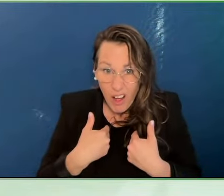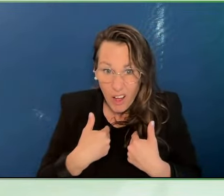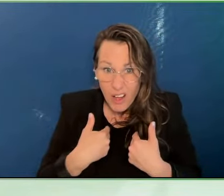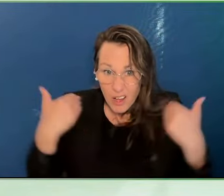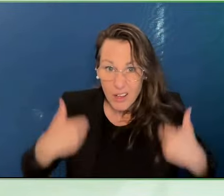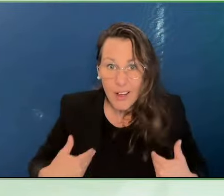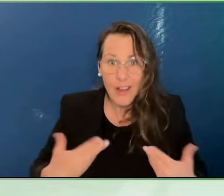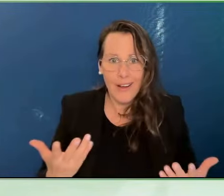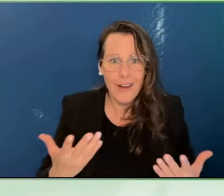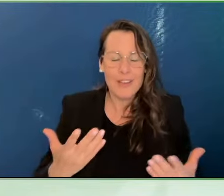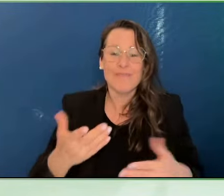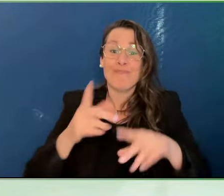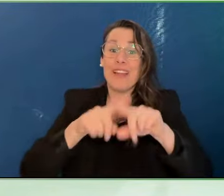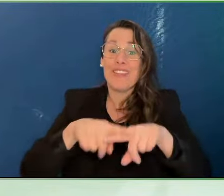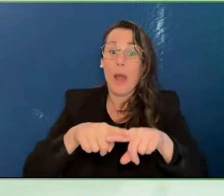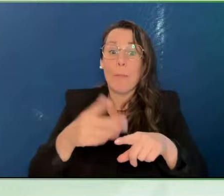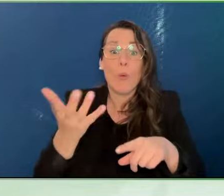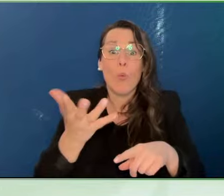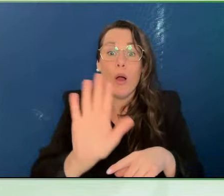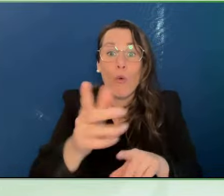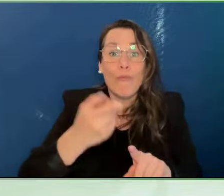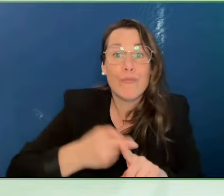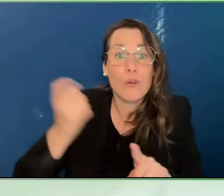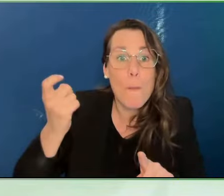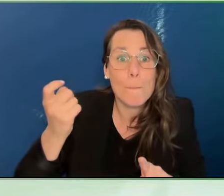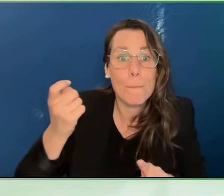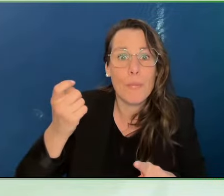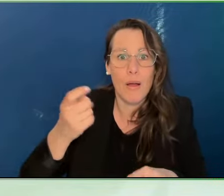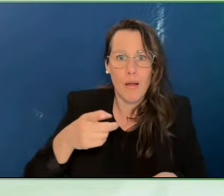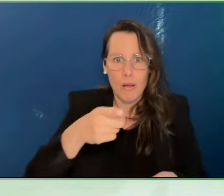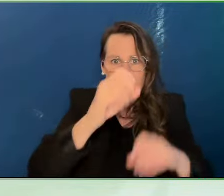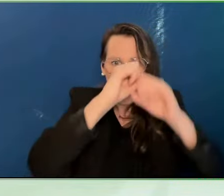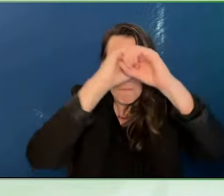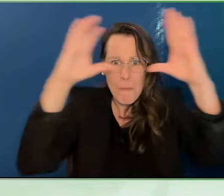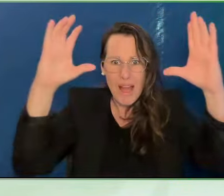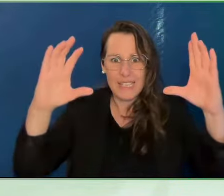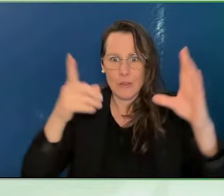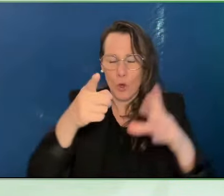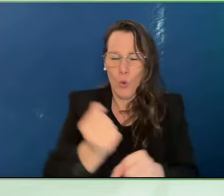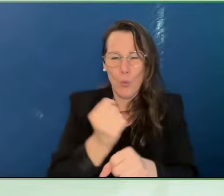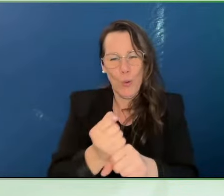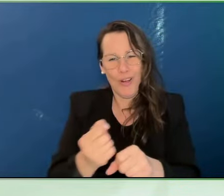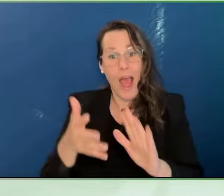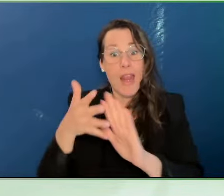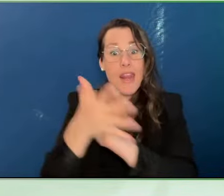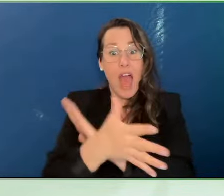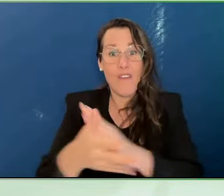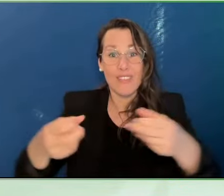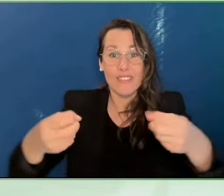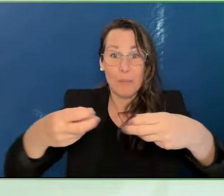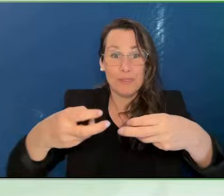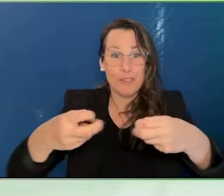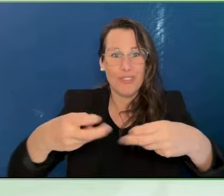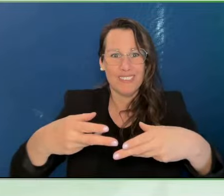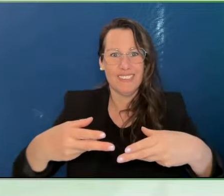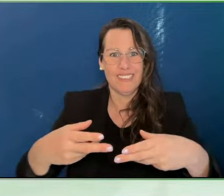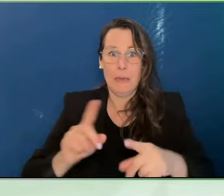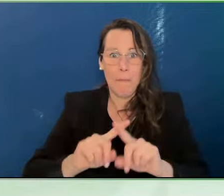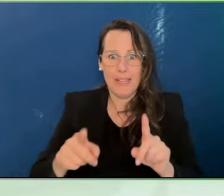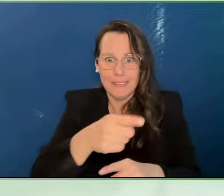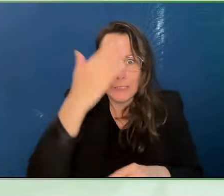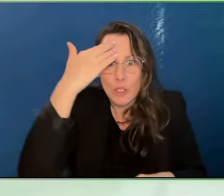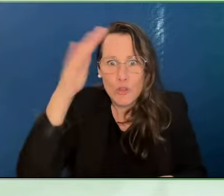it's a continuous, it's about progress, as I said. You mentioned sign language already. There is the common denominator of